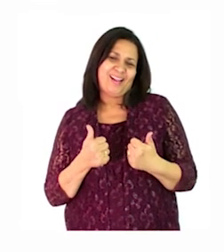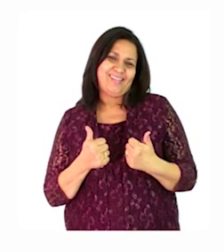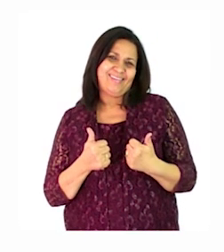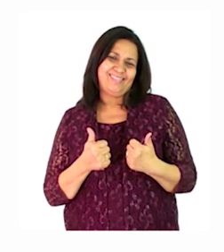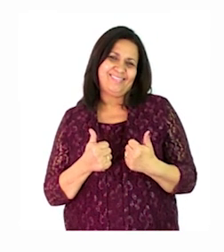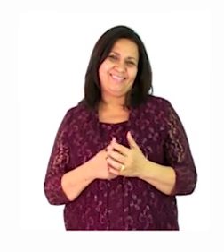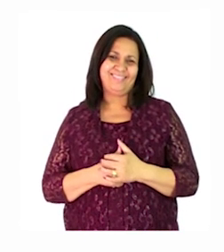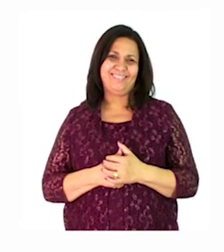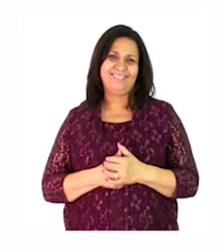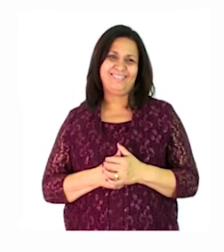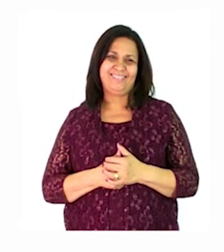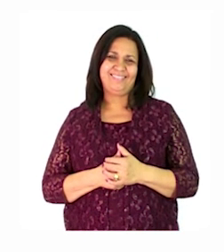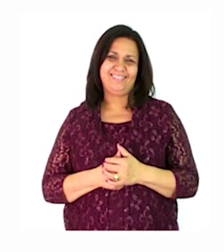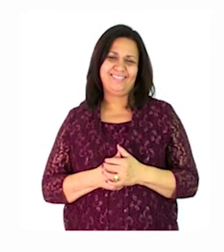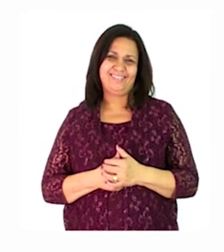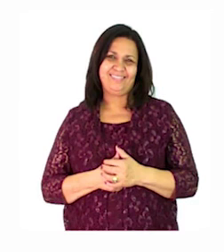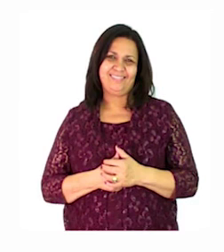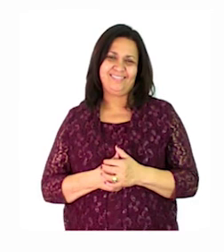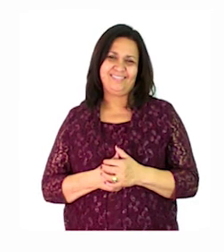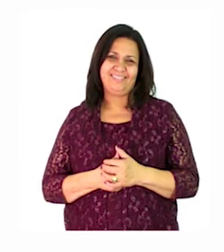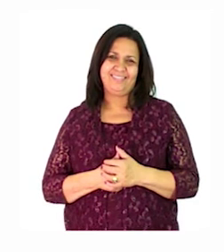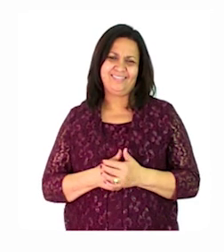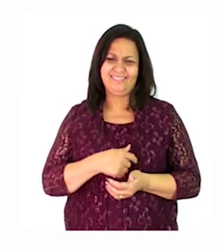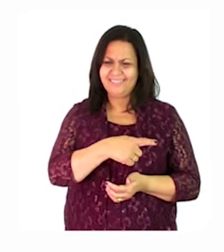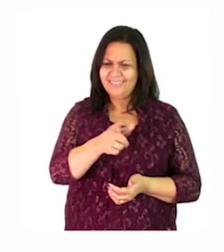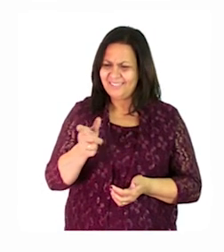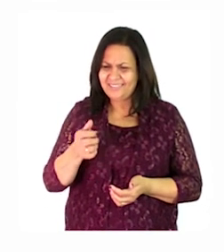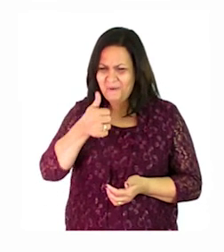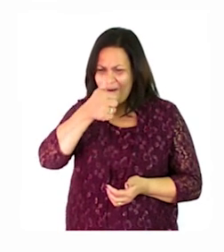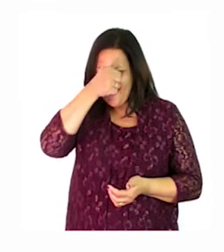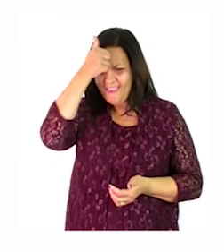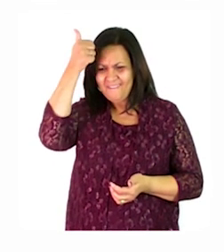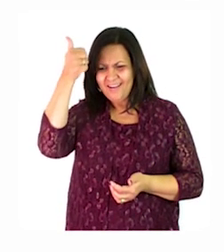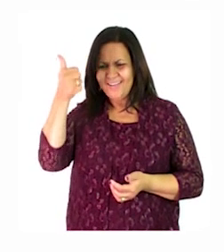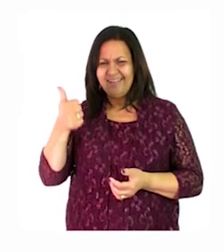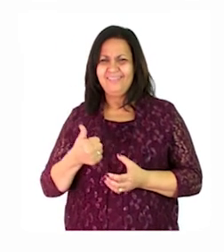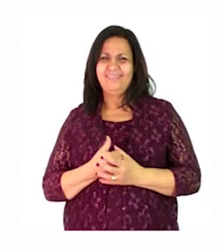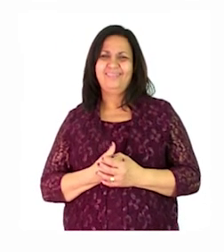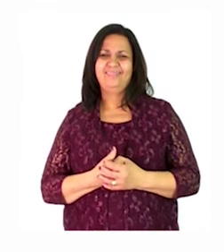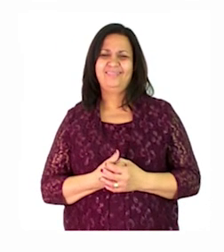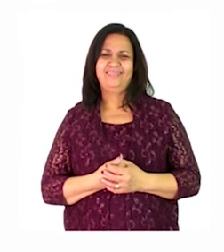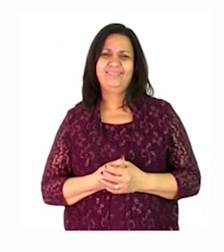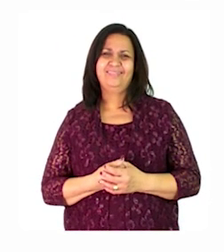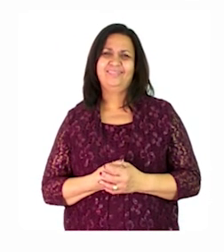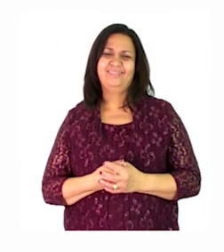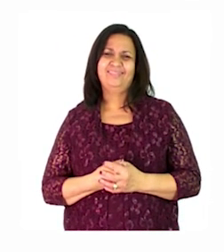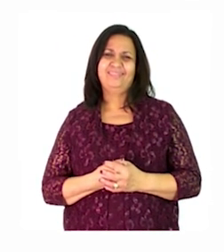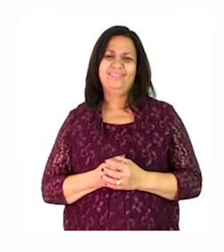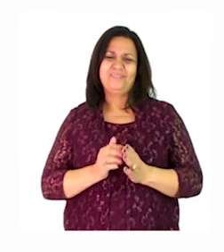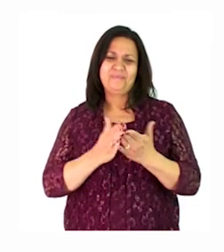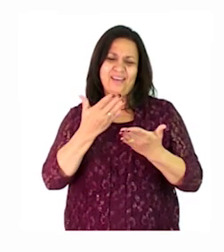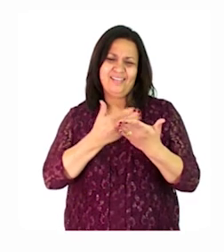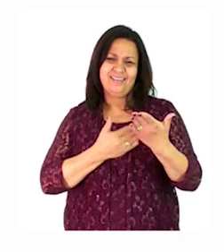I am glad you have been looking and pointing at all the pictures that we have on page